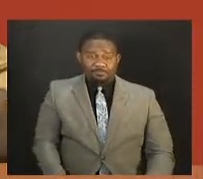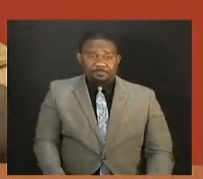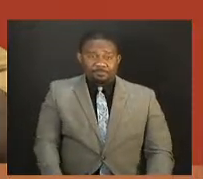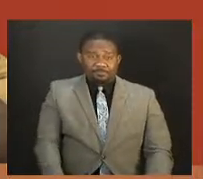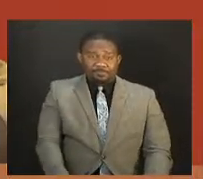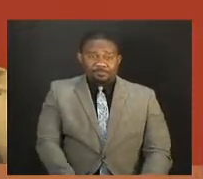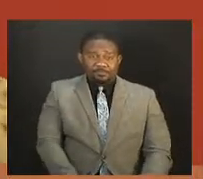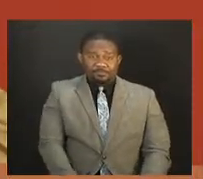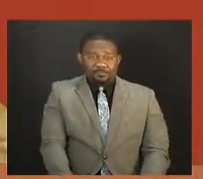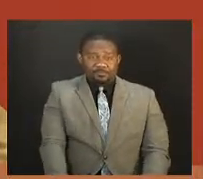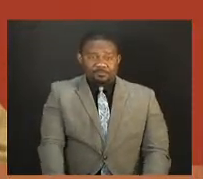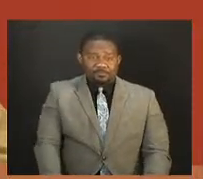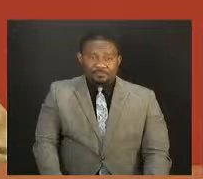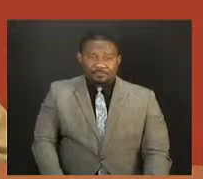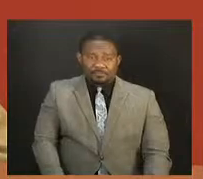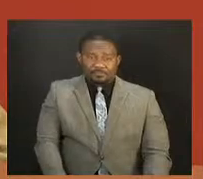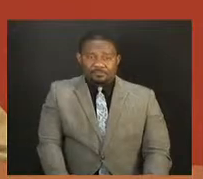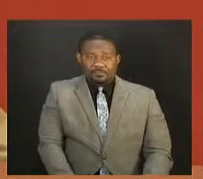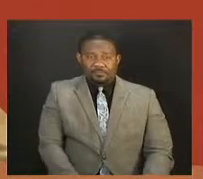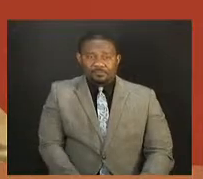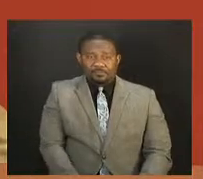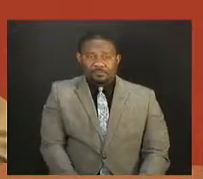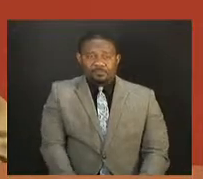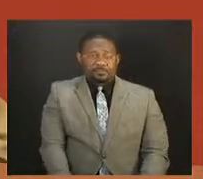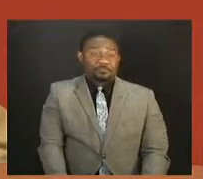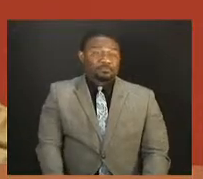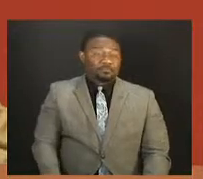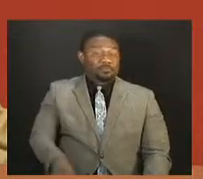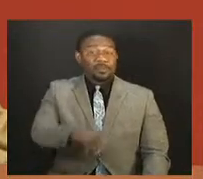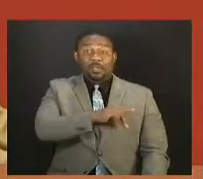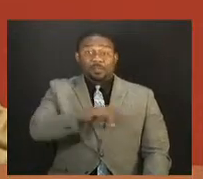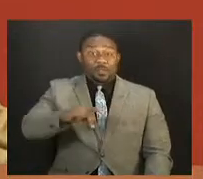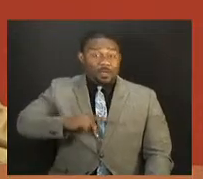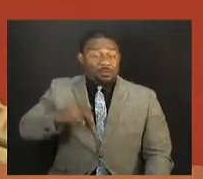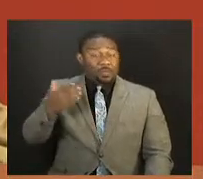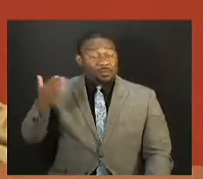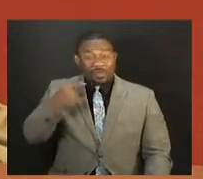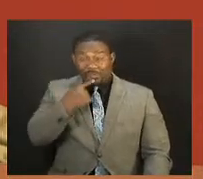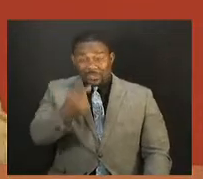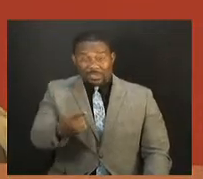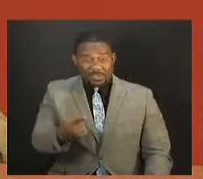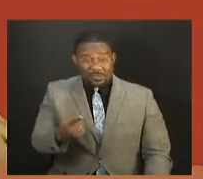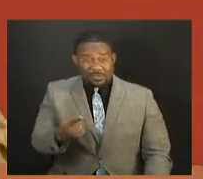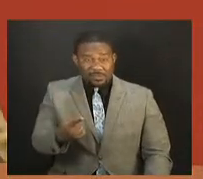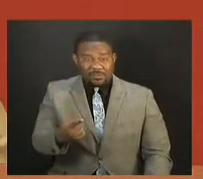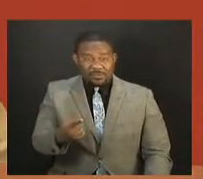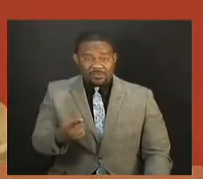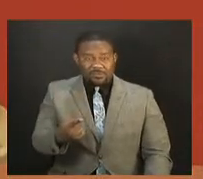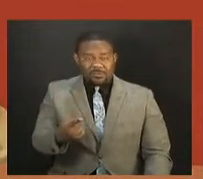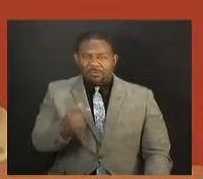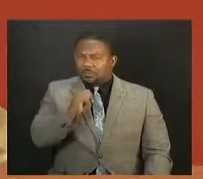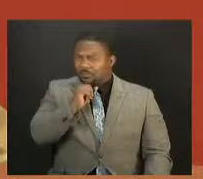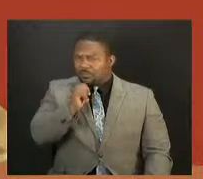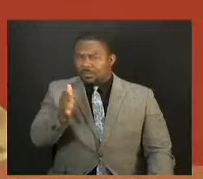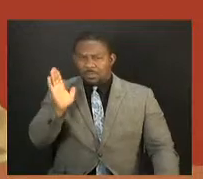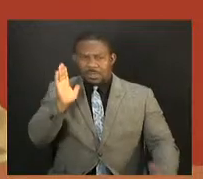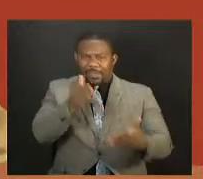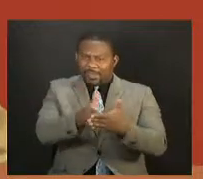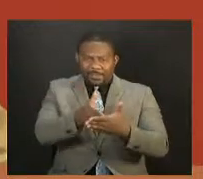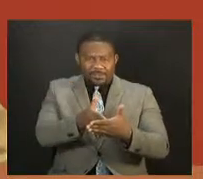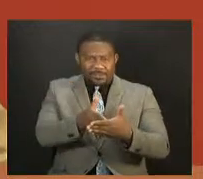it has been said that this House is not against